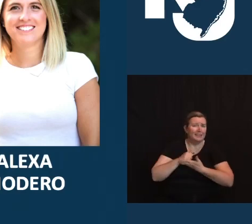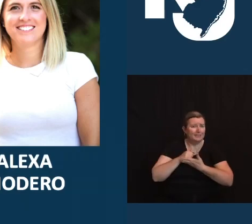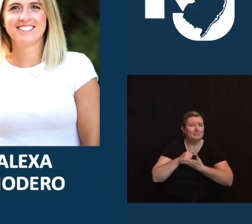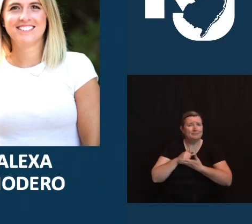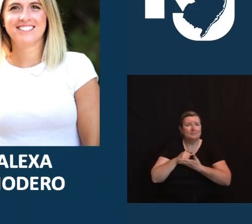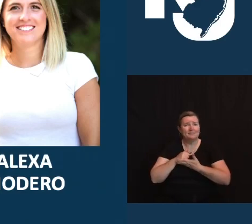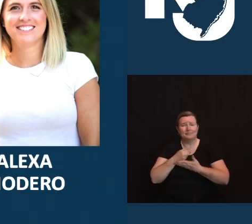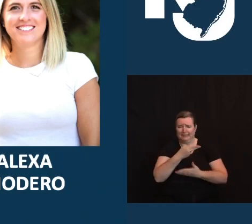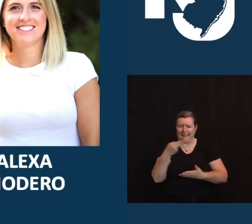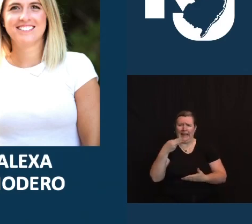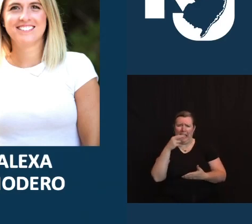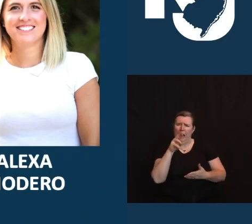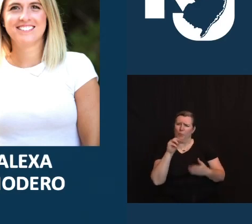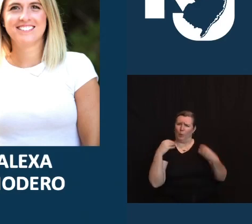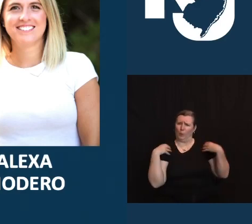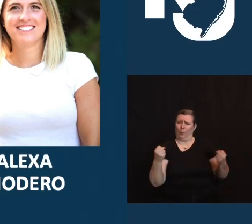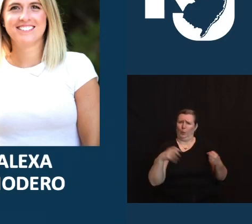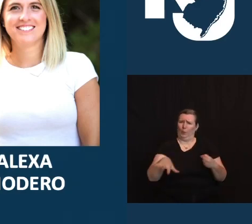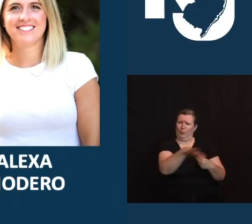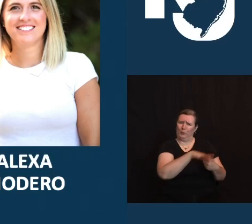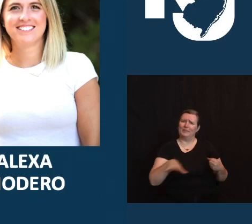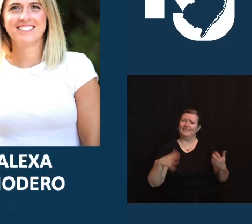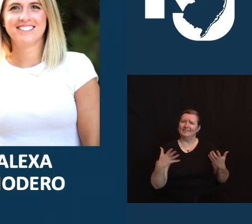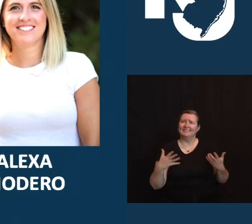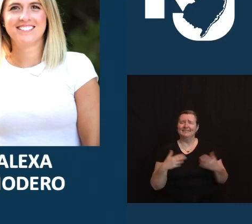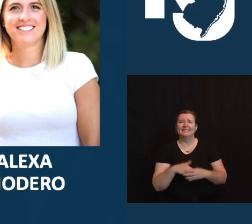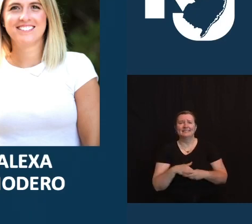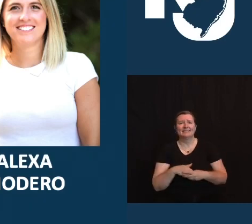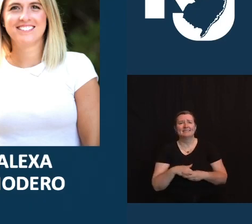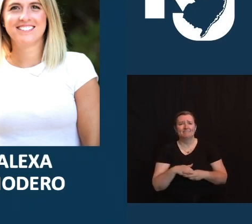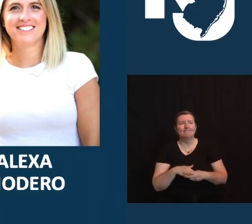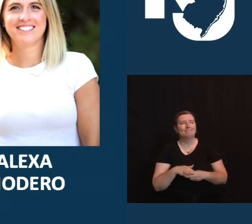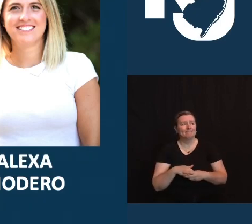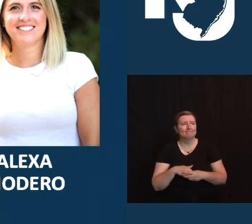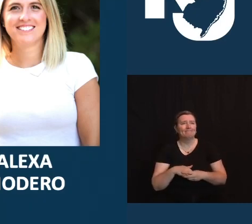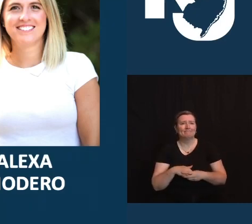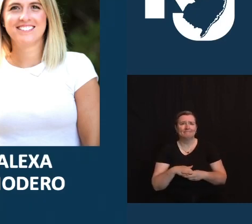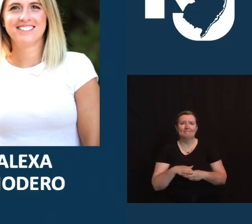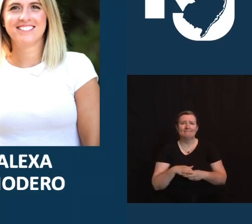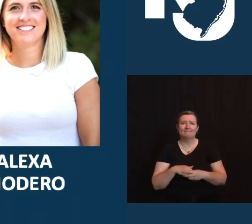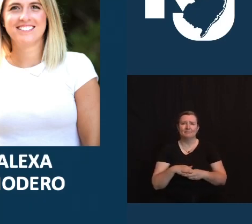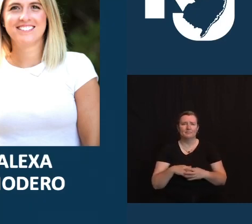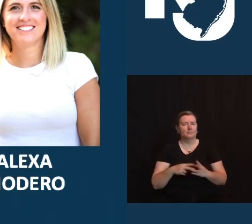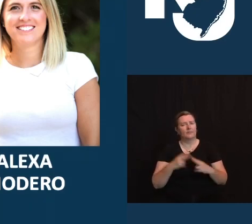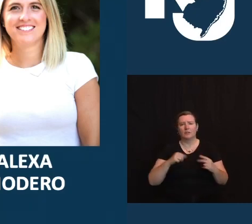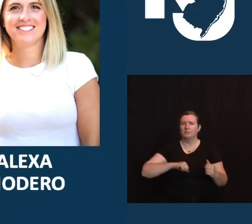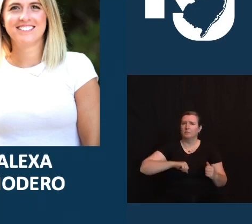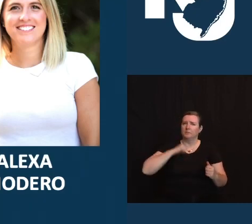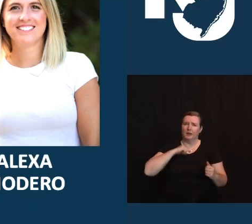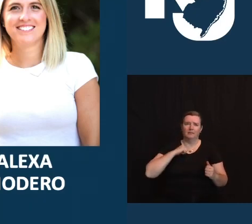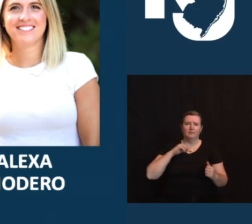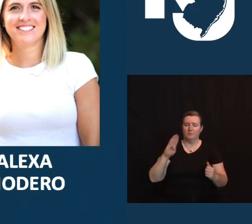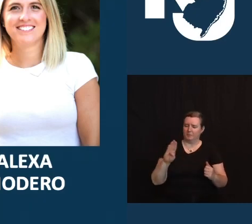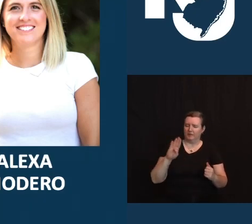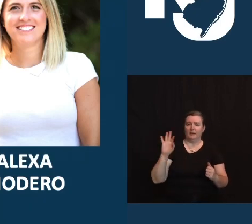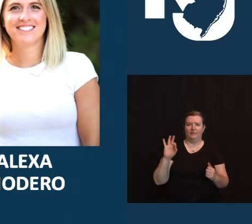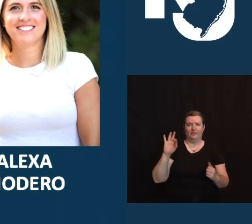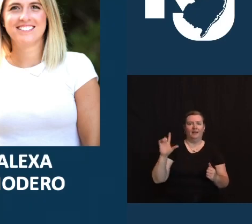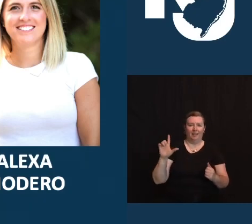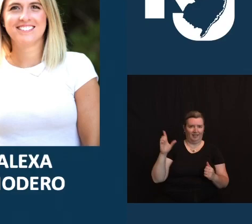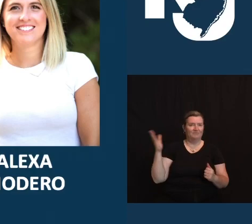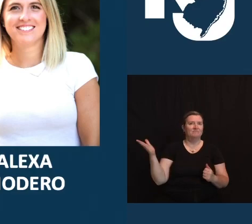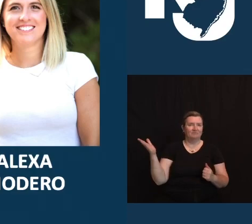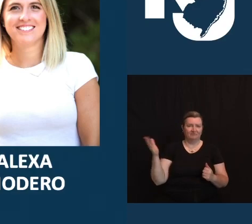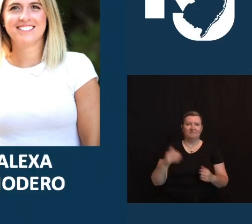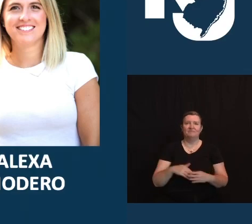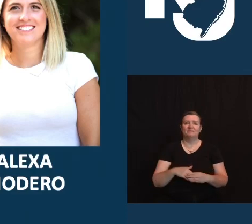uniforms and the everyday heroes who have helped us through this pandemic. We are proud to have Backpacks for Life among our New Jersey